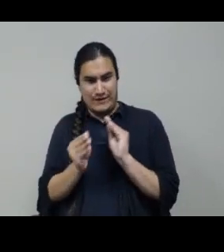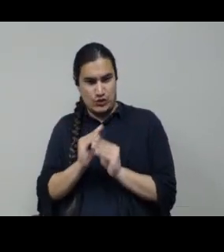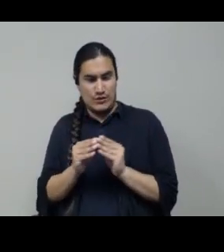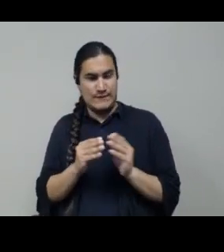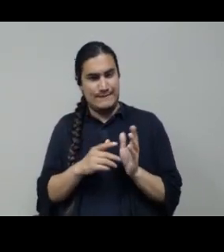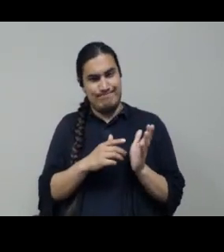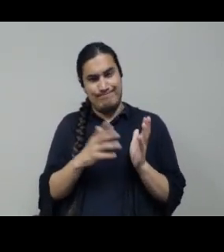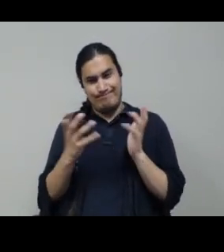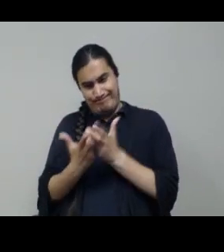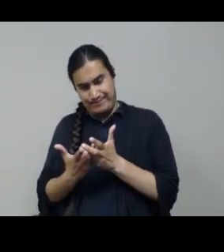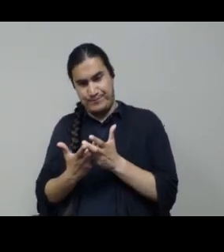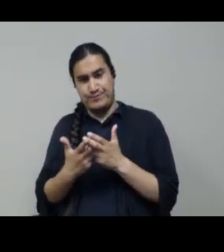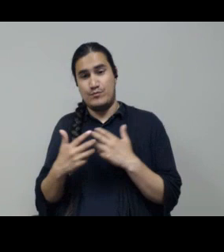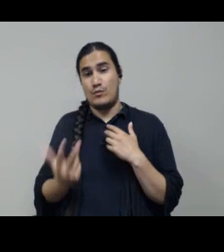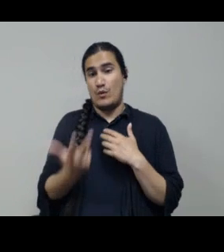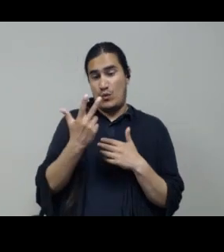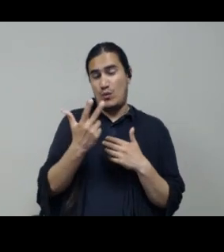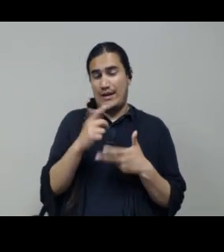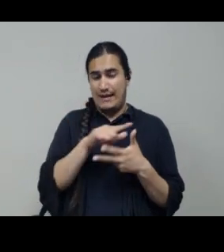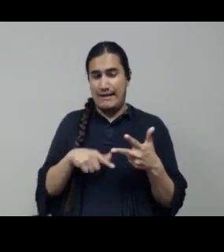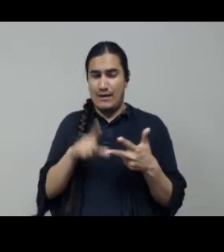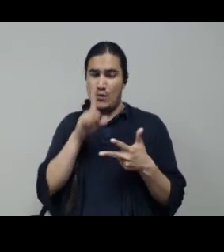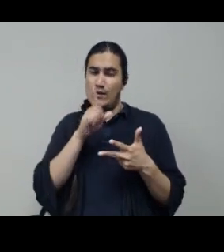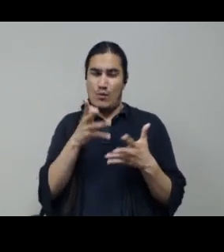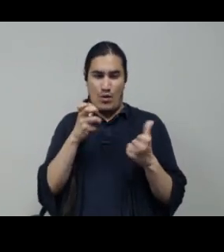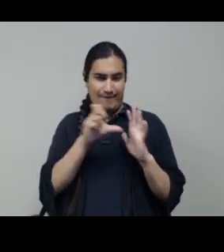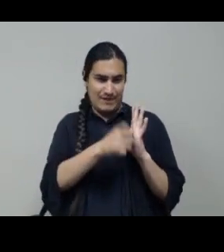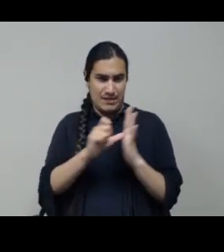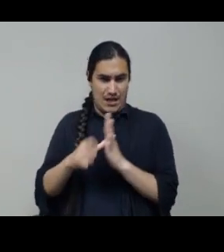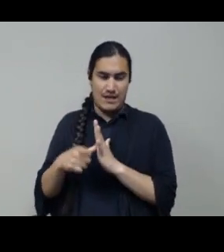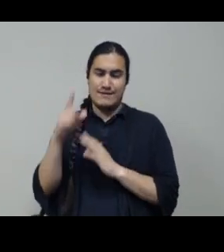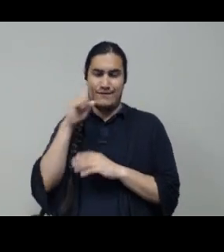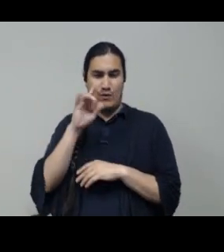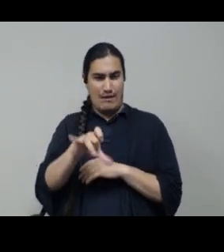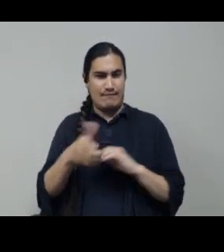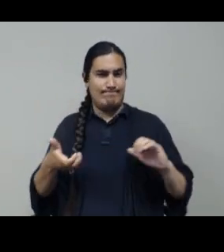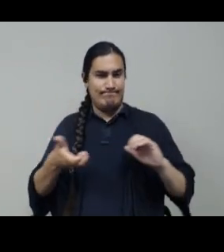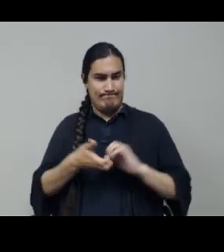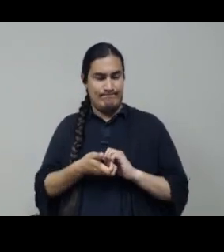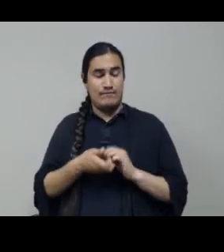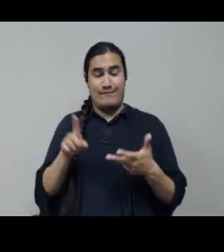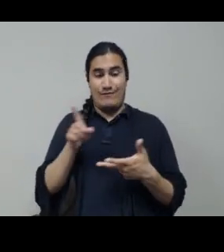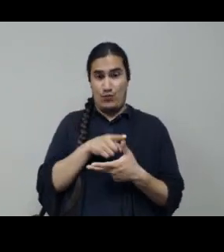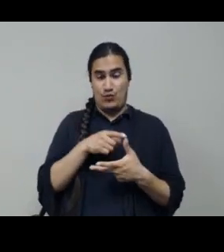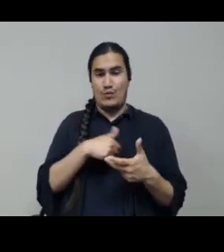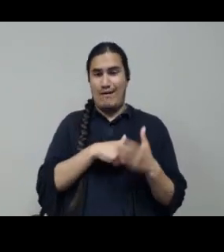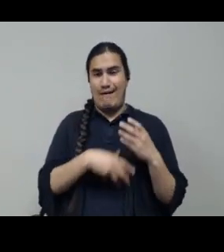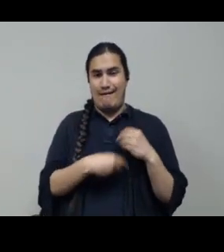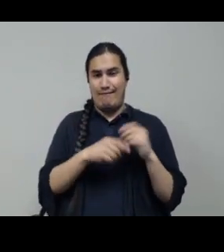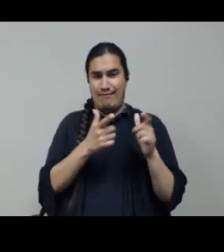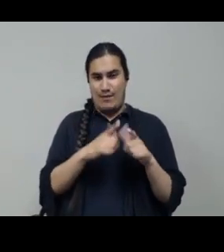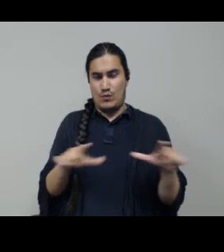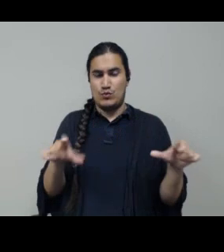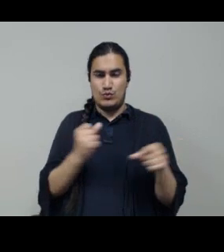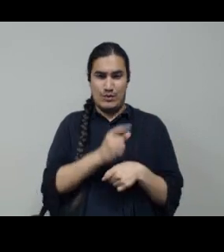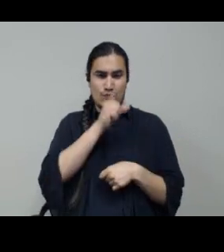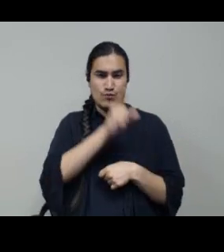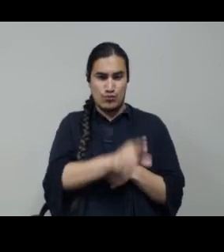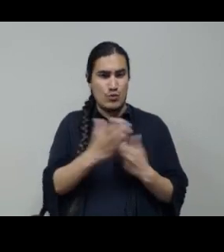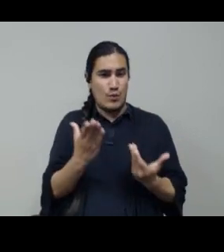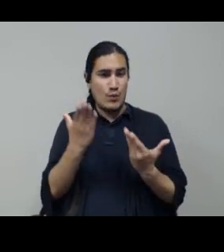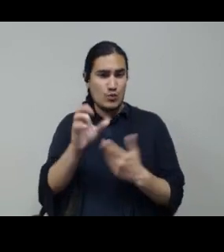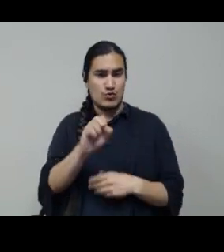larger changes that were incorporated as a result of that additional collaboration. Number 1, we added language to make the proposed shop